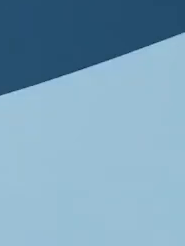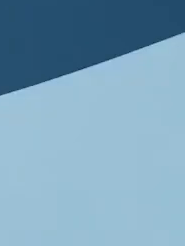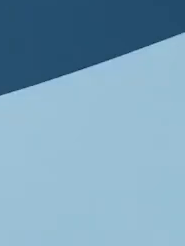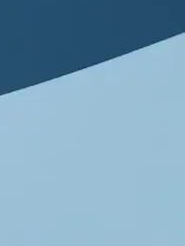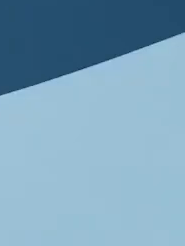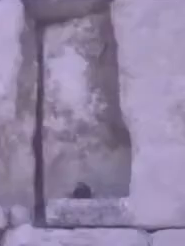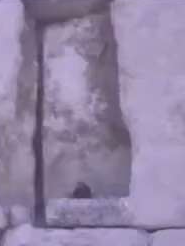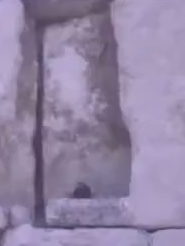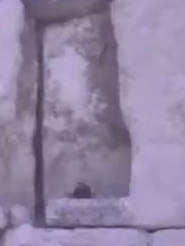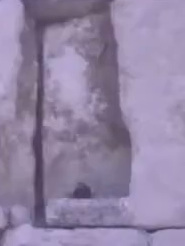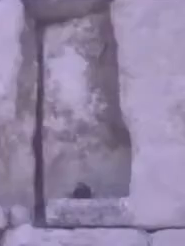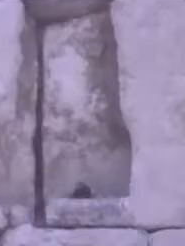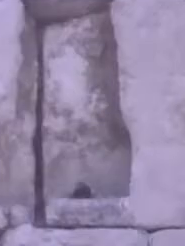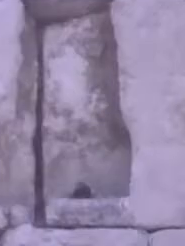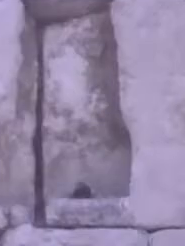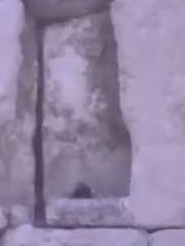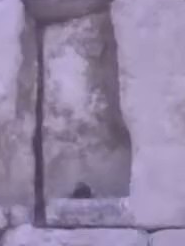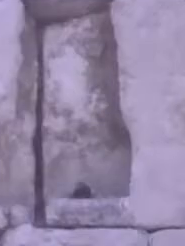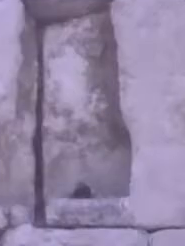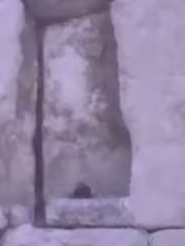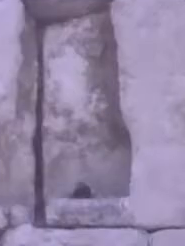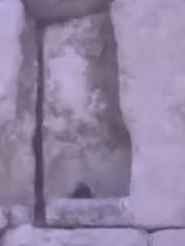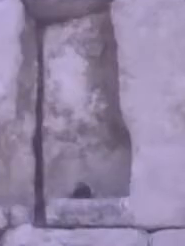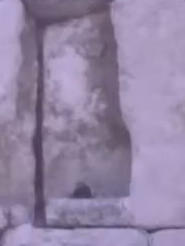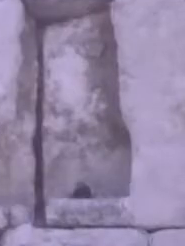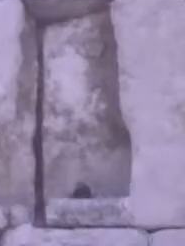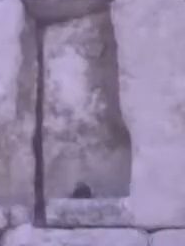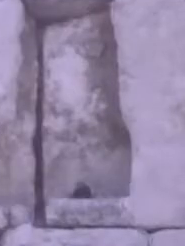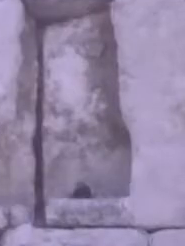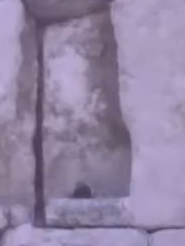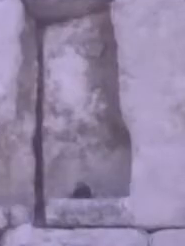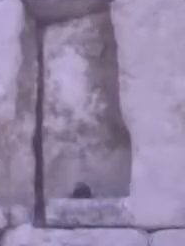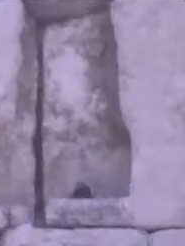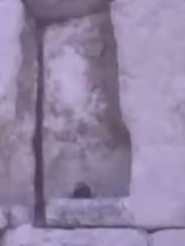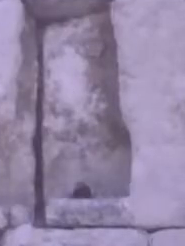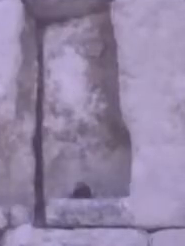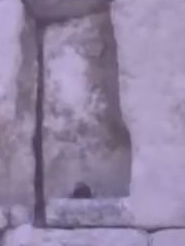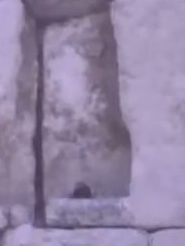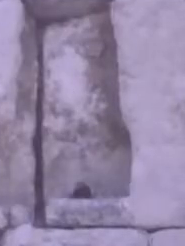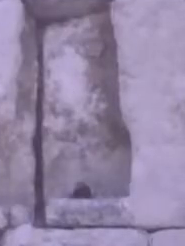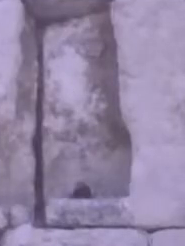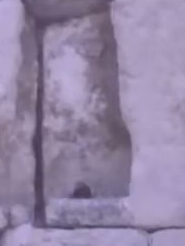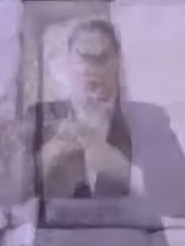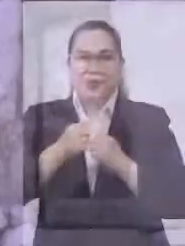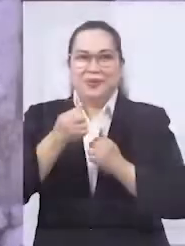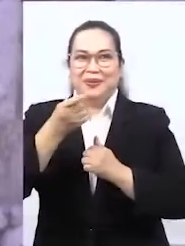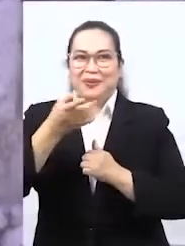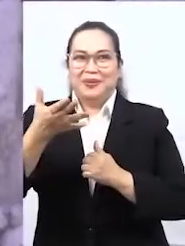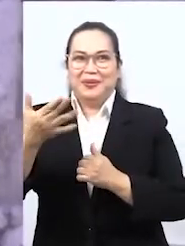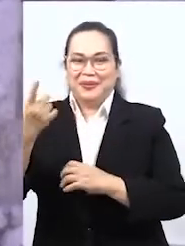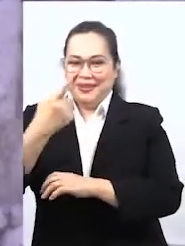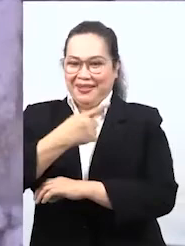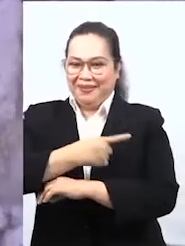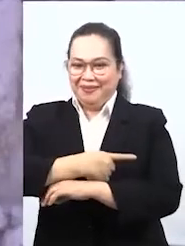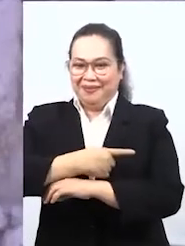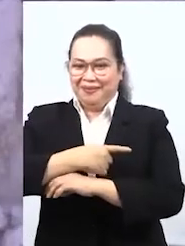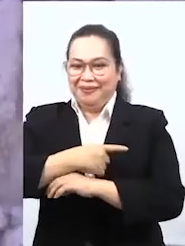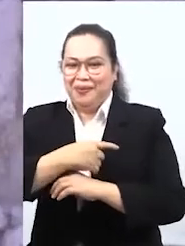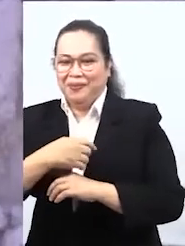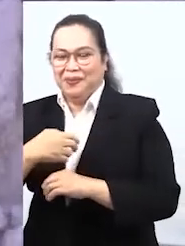carinho good morning I'm so happy to be with you today Thank you for joining us I hope you and your family are